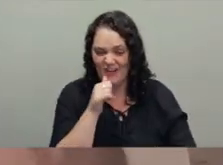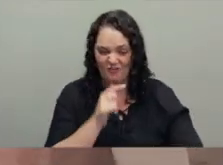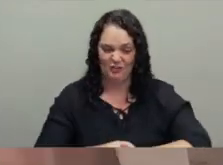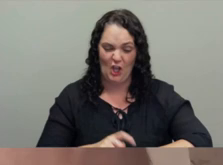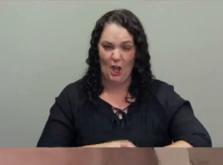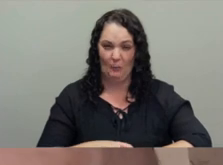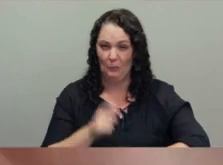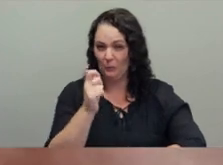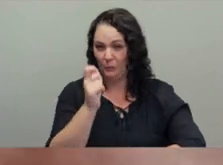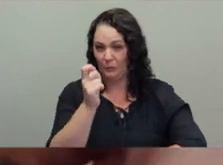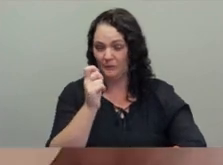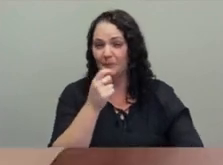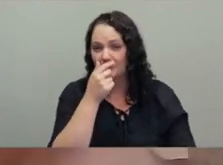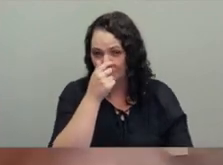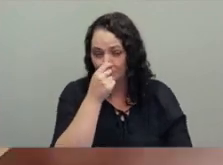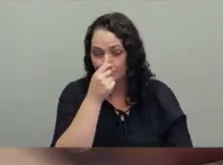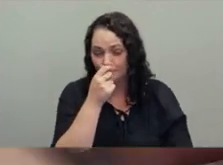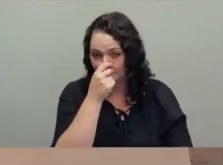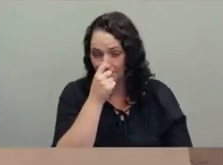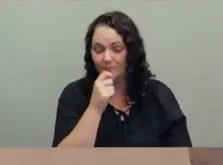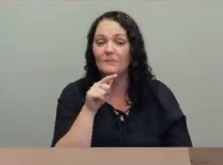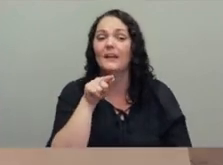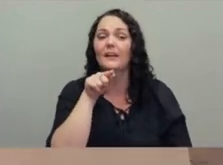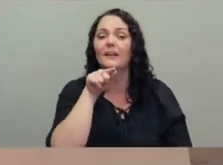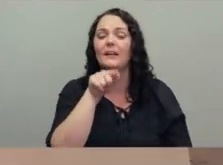time, do this bad drawing